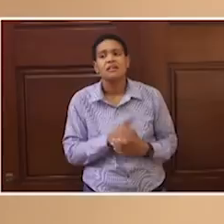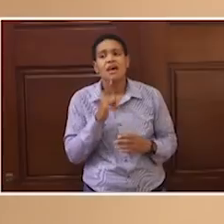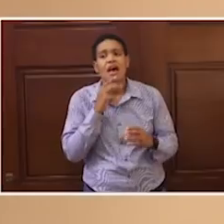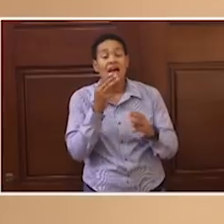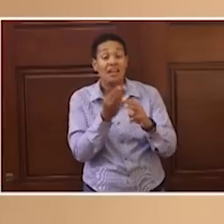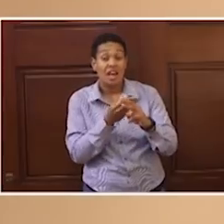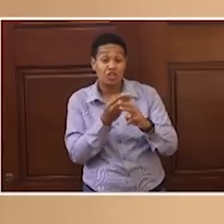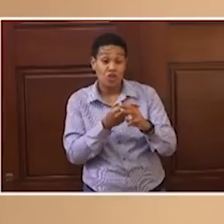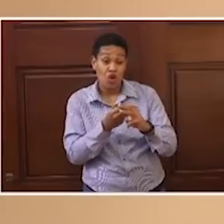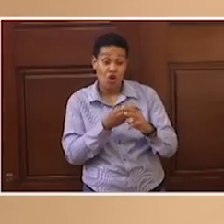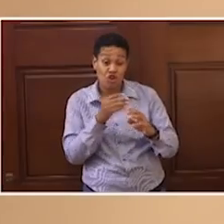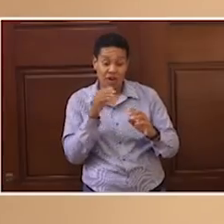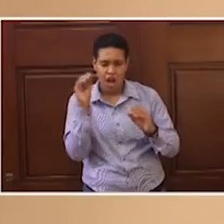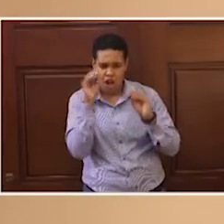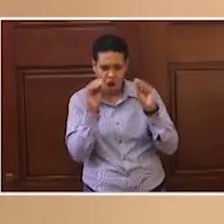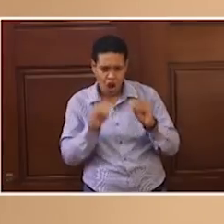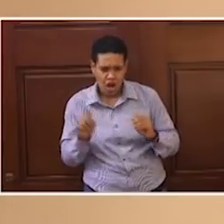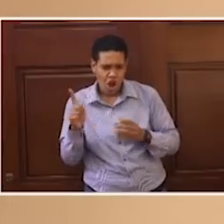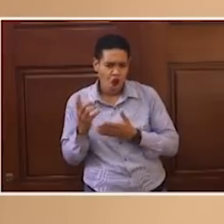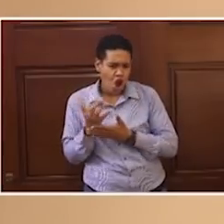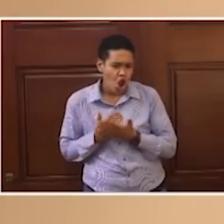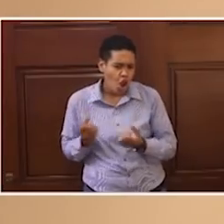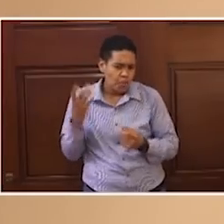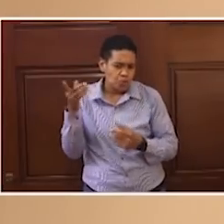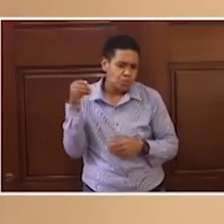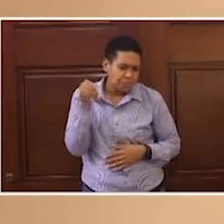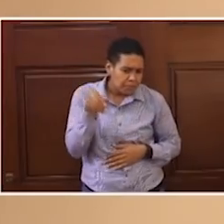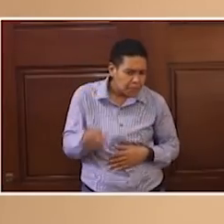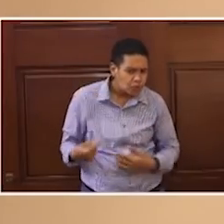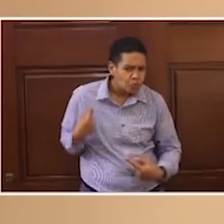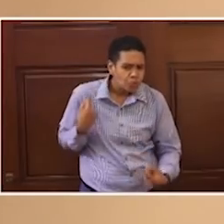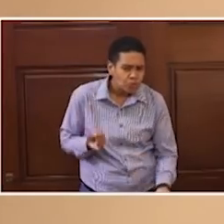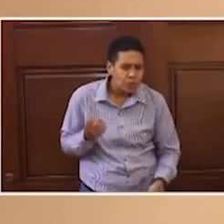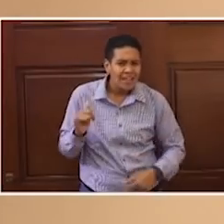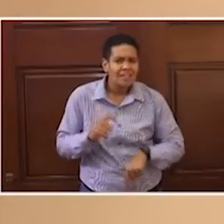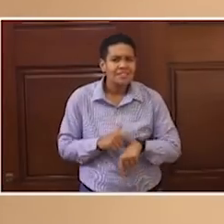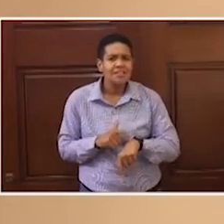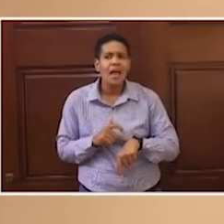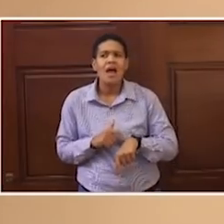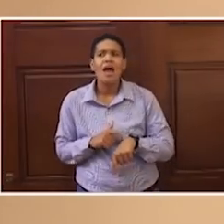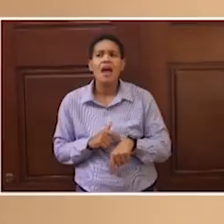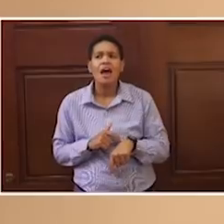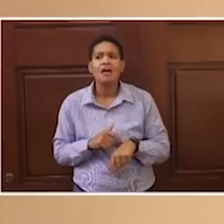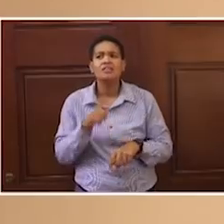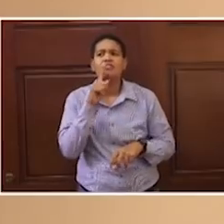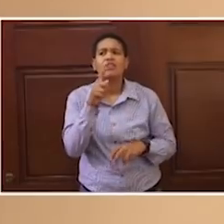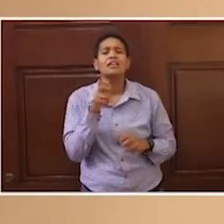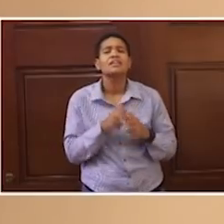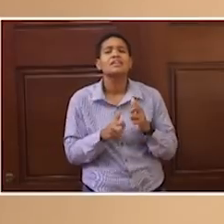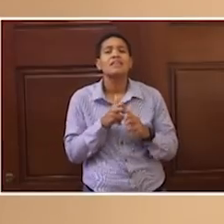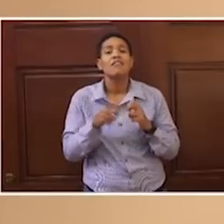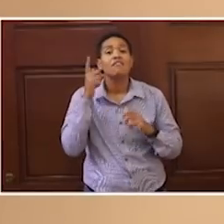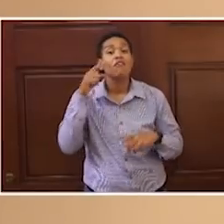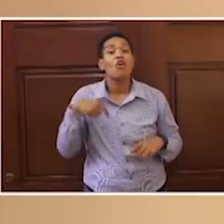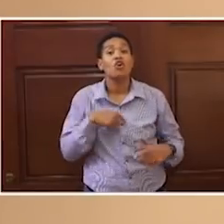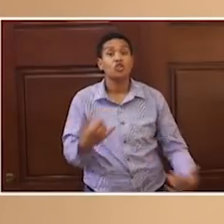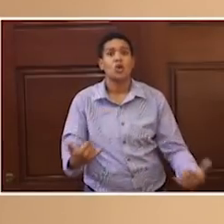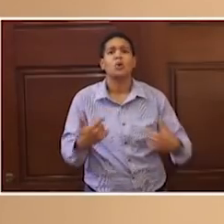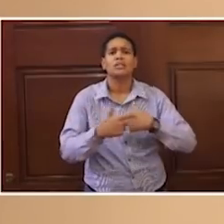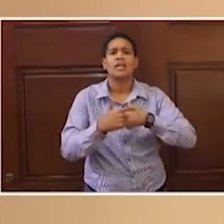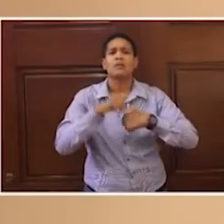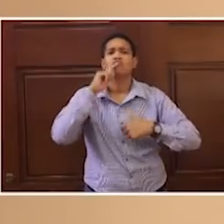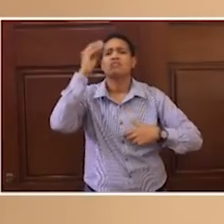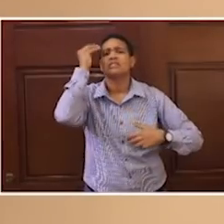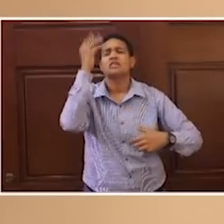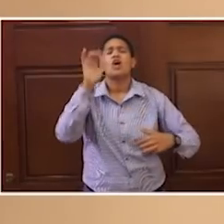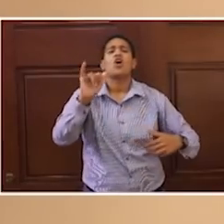on earnings, the contributions at the time. So it is difficult for us at this time to say that we are